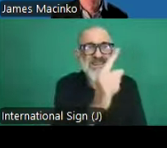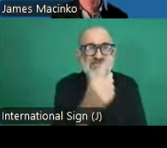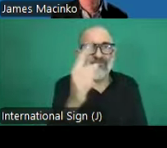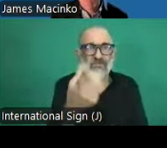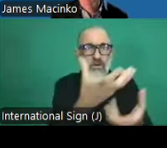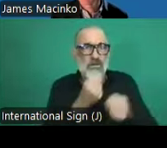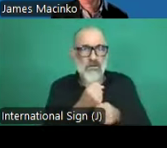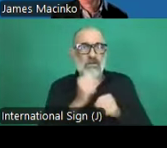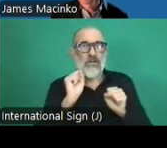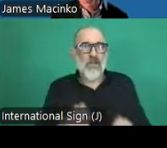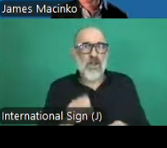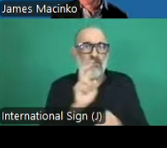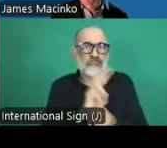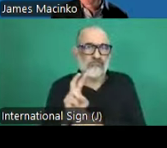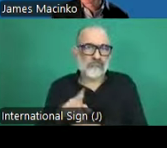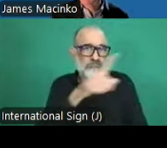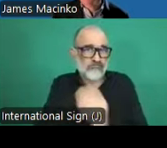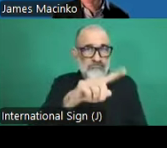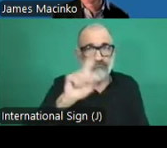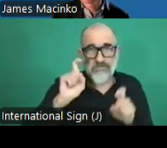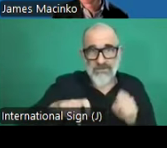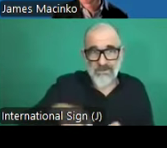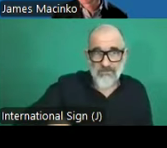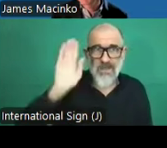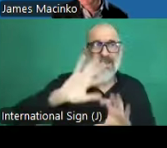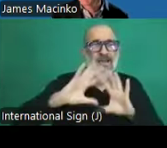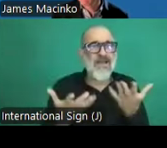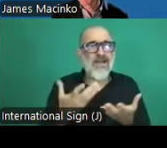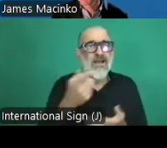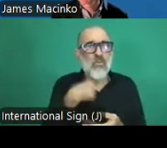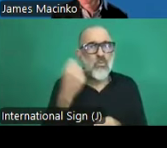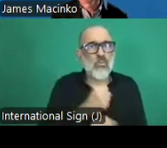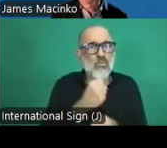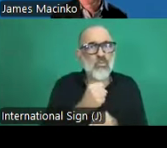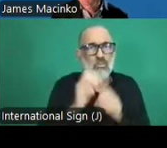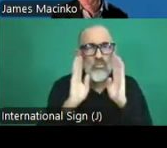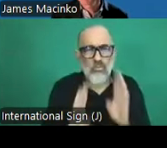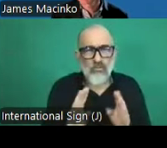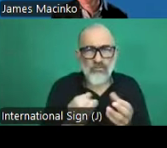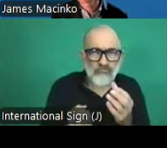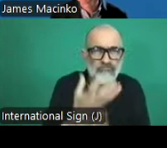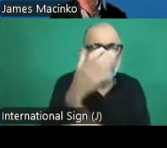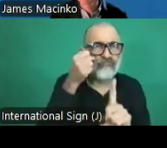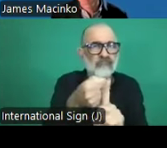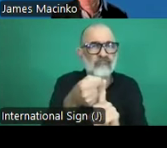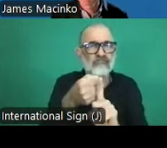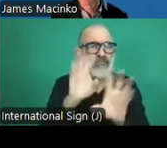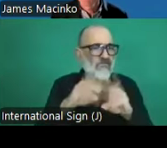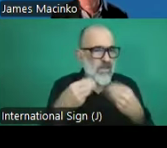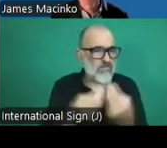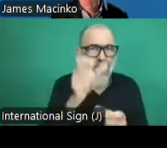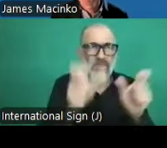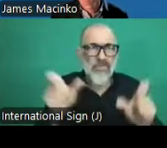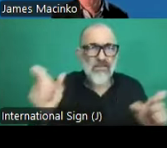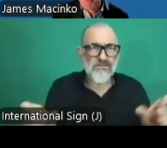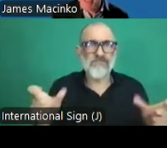indicator, unmet health needs, which pulls out and identifies specific barriers. So the specific things that are keeping people